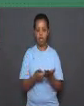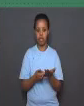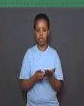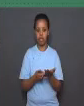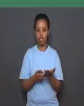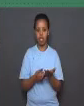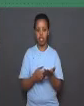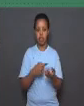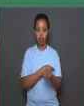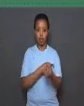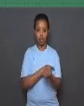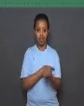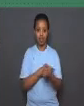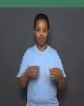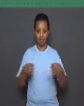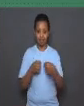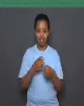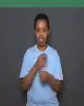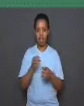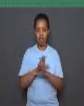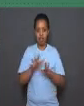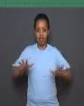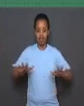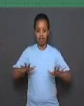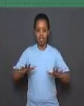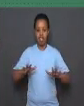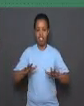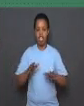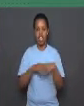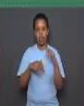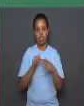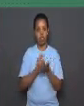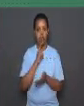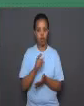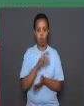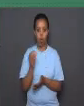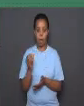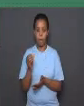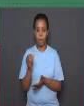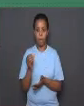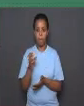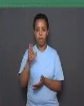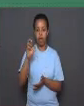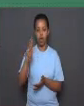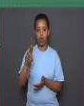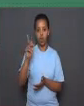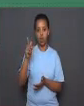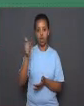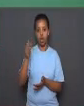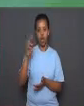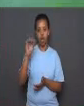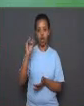muscle contraction and for their involvement in eukaryotic cell